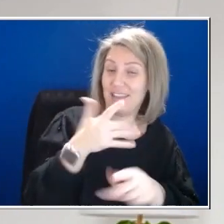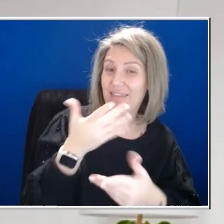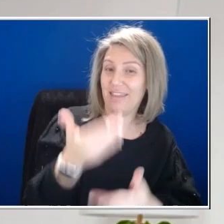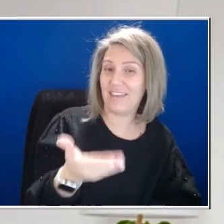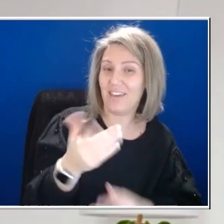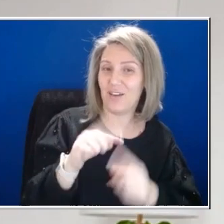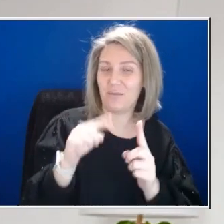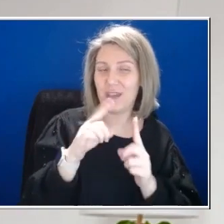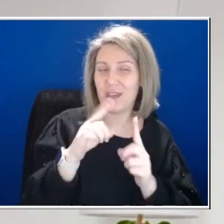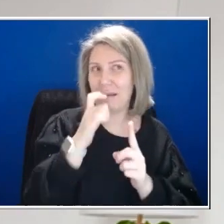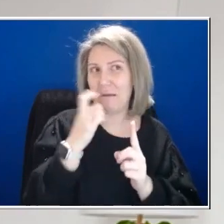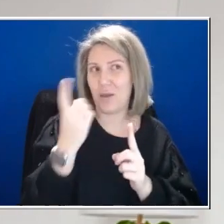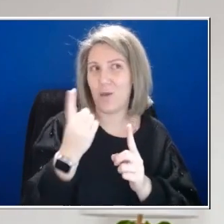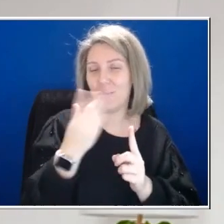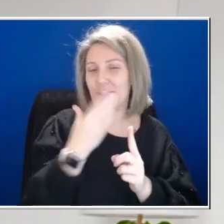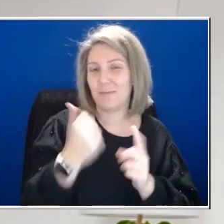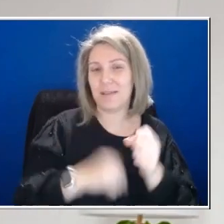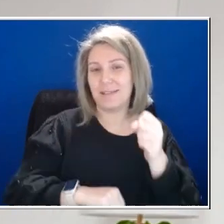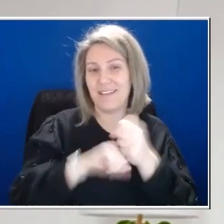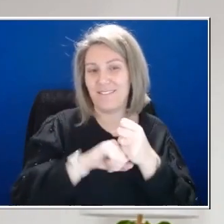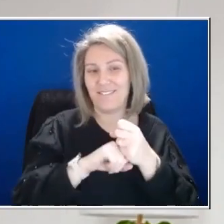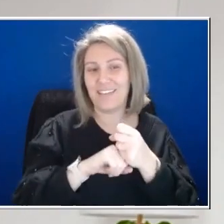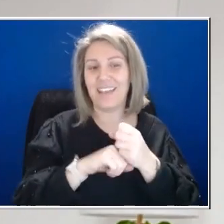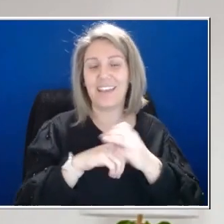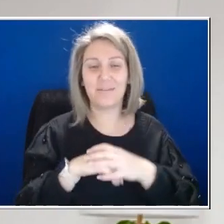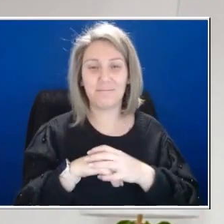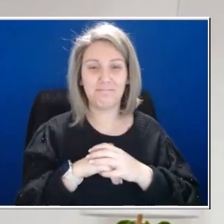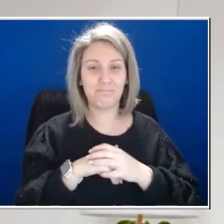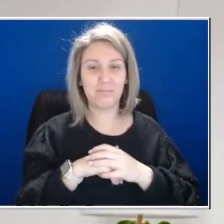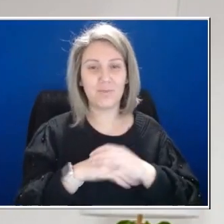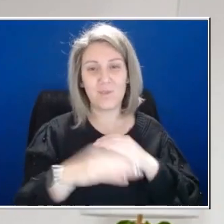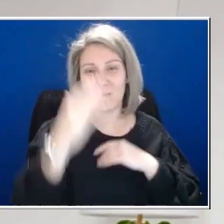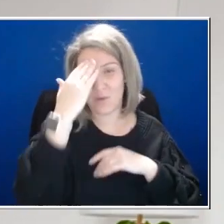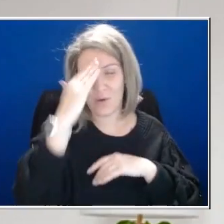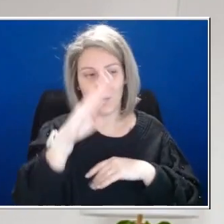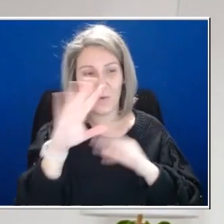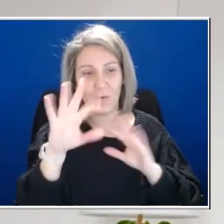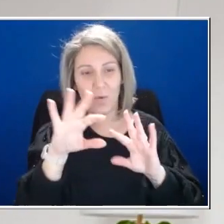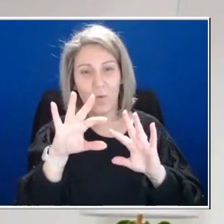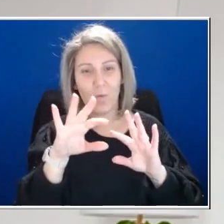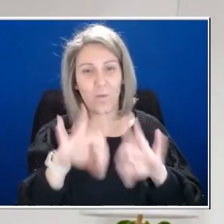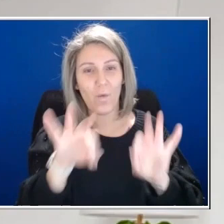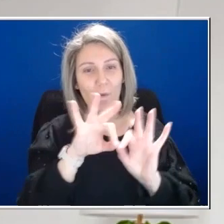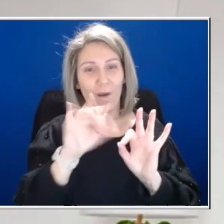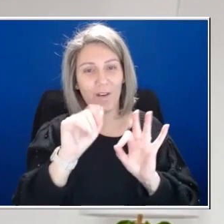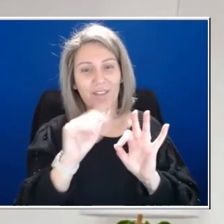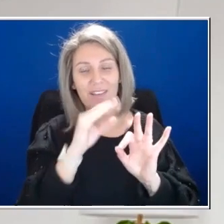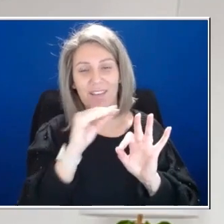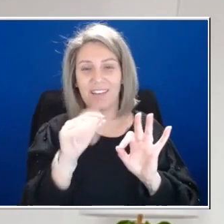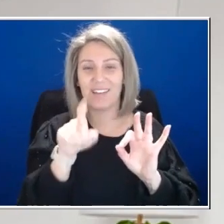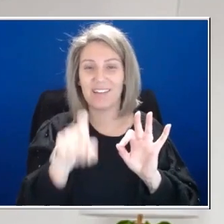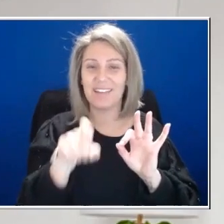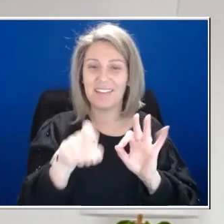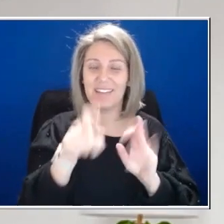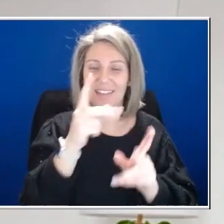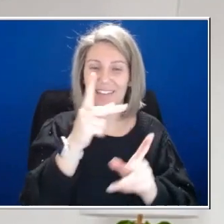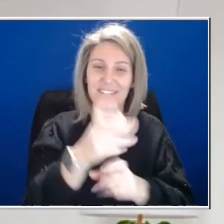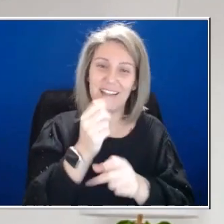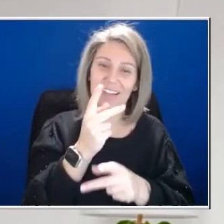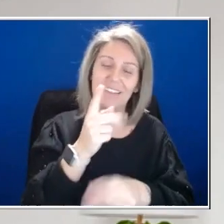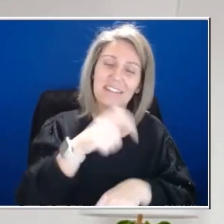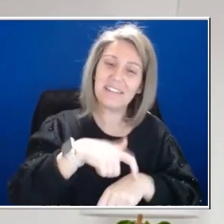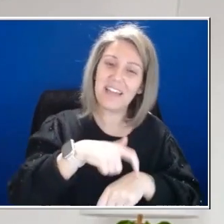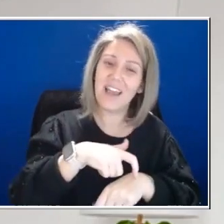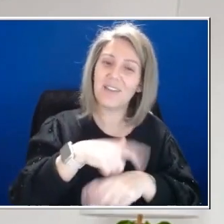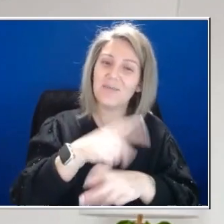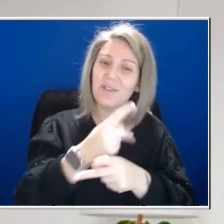my best advocate. And so just know that you're worth it as well, and that you need to take the time to take care of yourself.